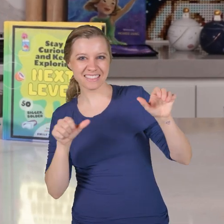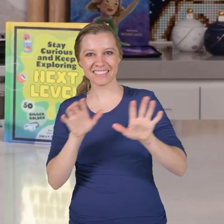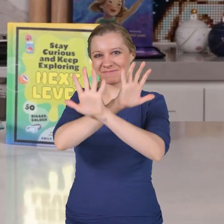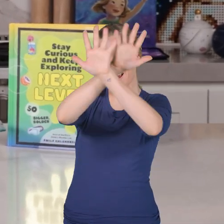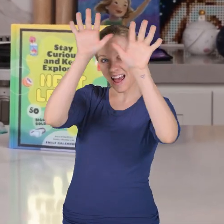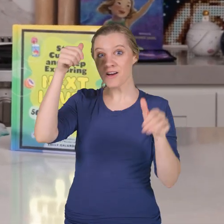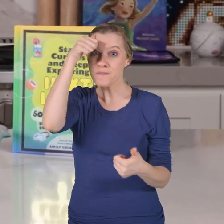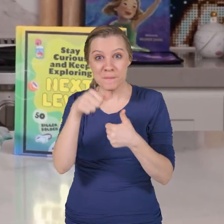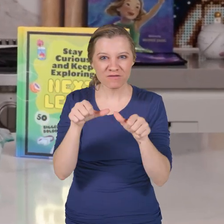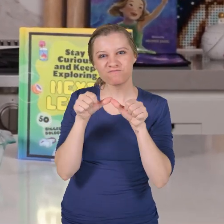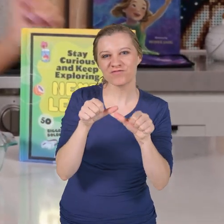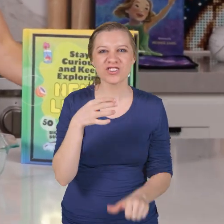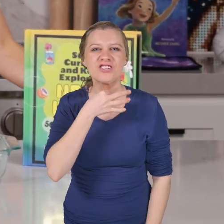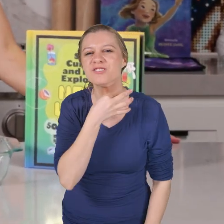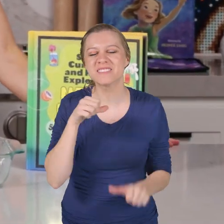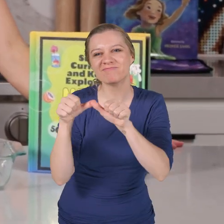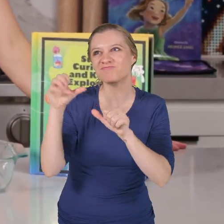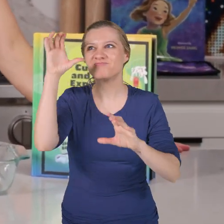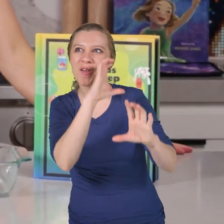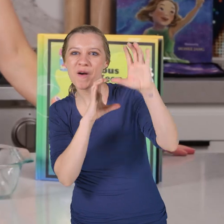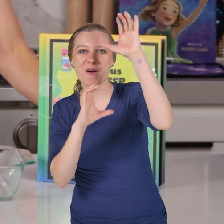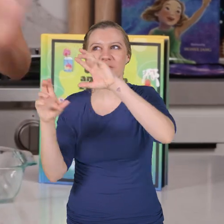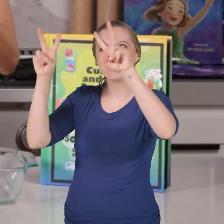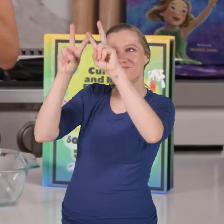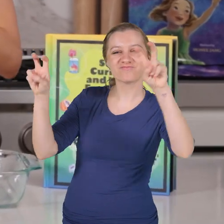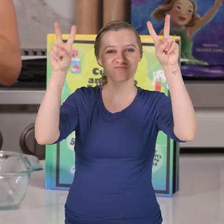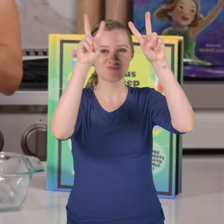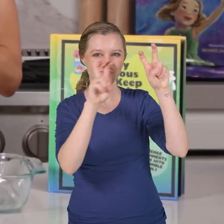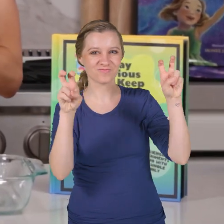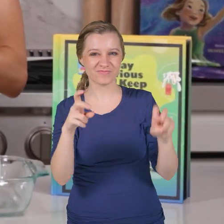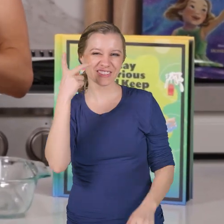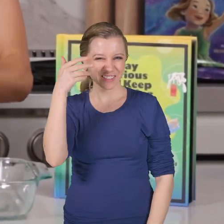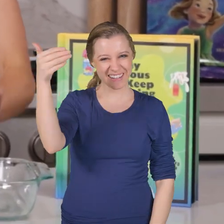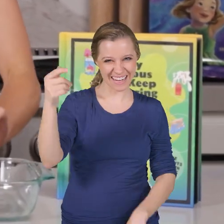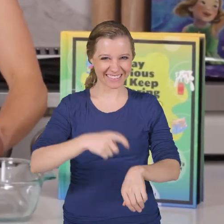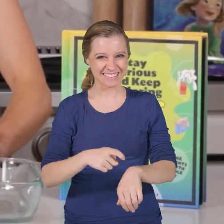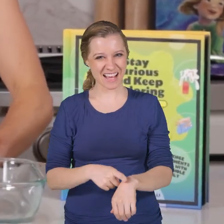space. And remember, stay curious and keep exploring. I'll